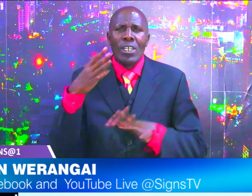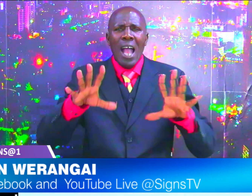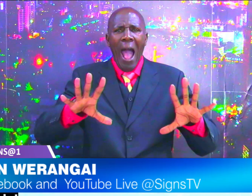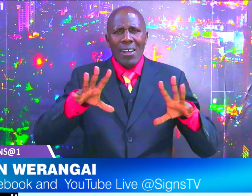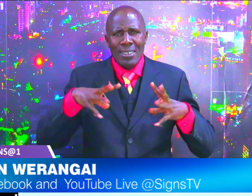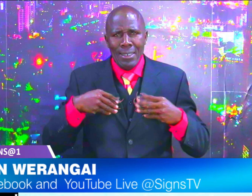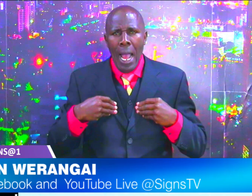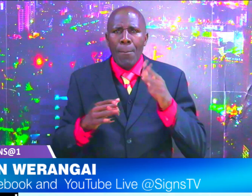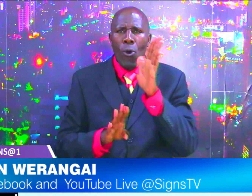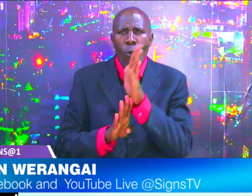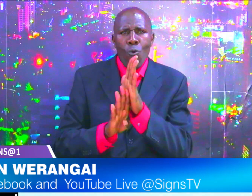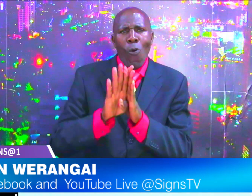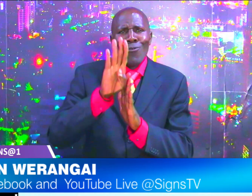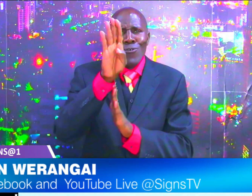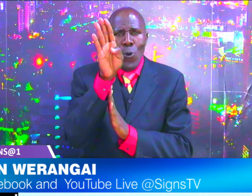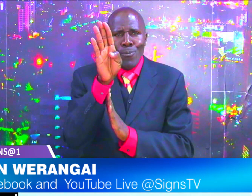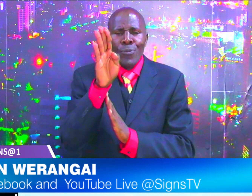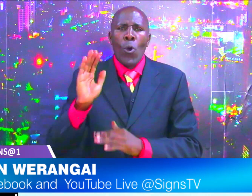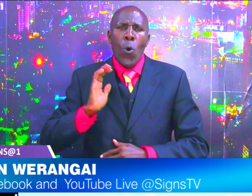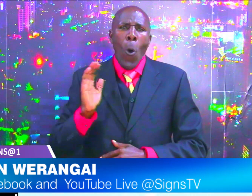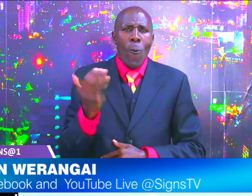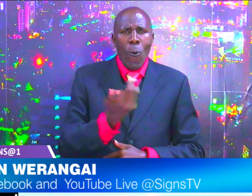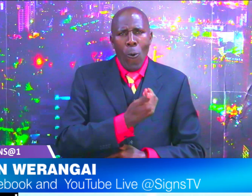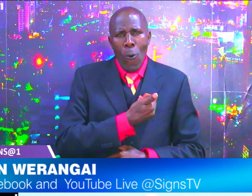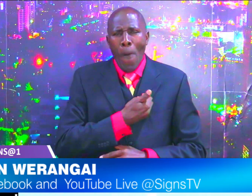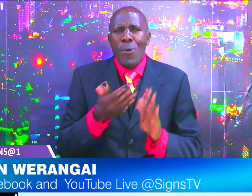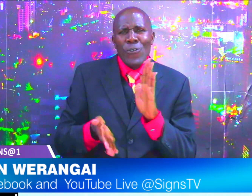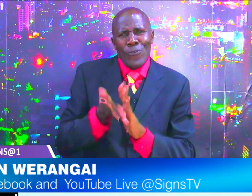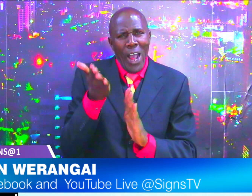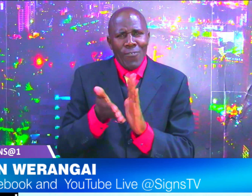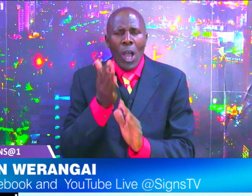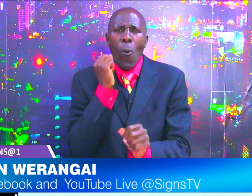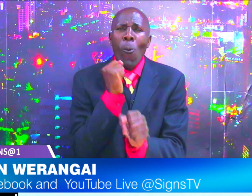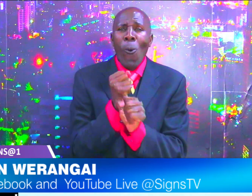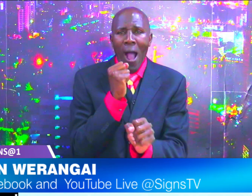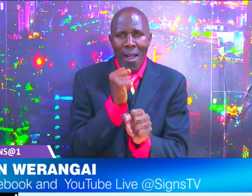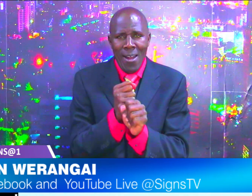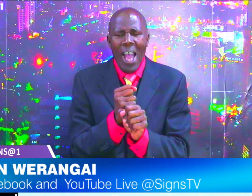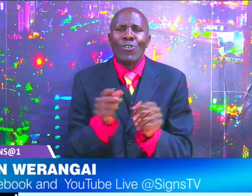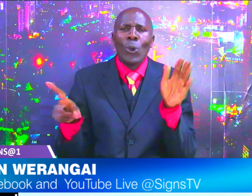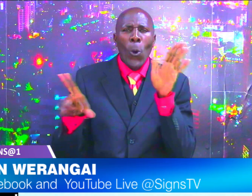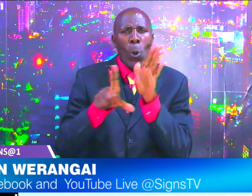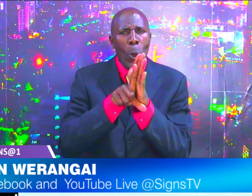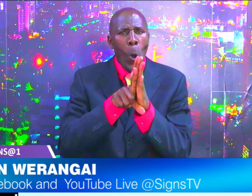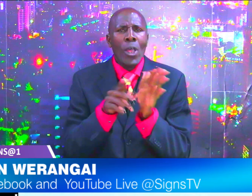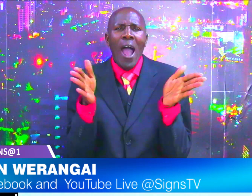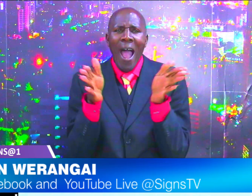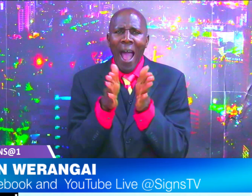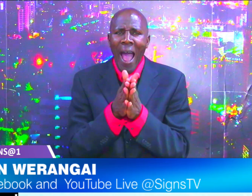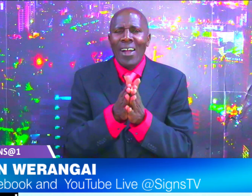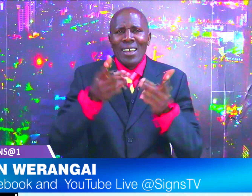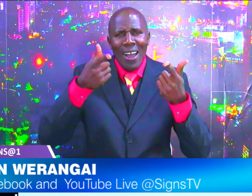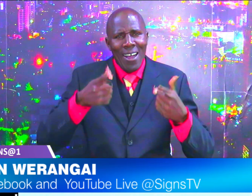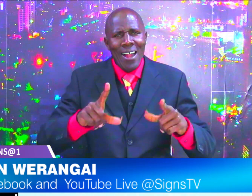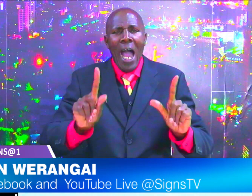signing comes a day after the Senate formally approved the formation of the committee anchoring